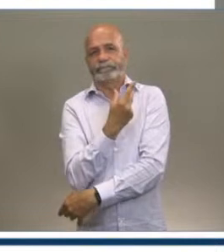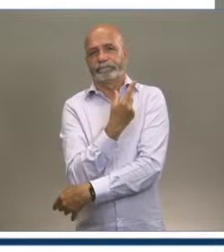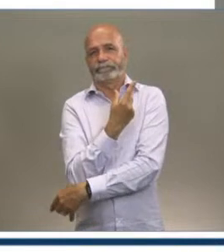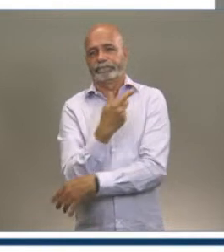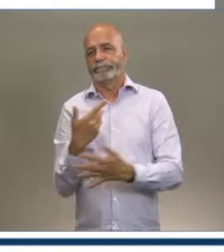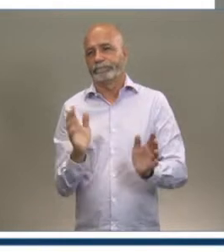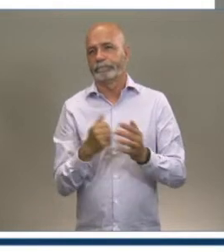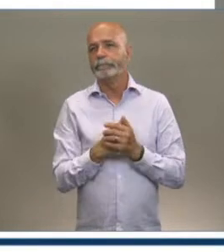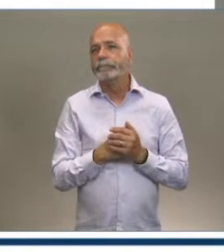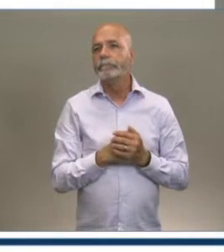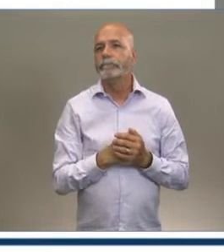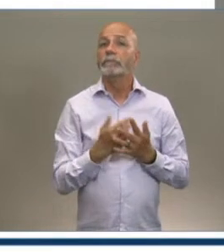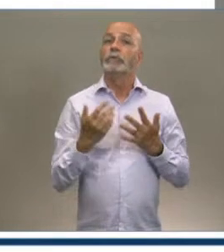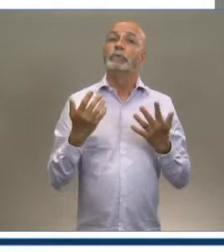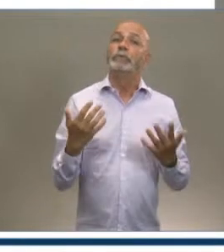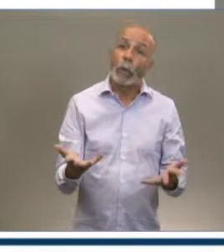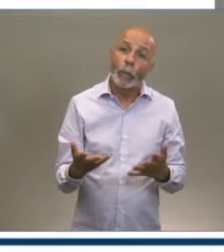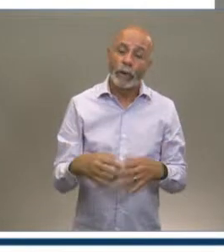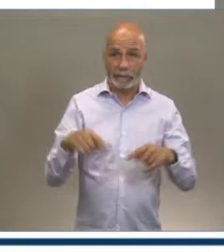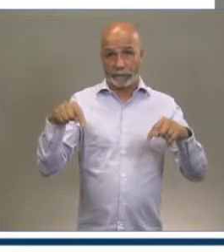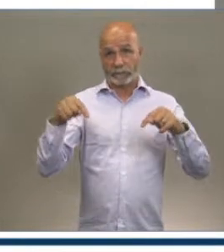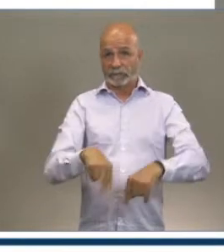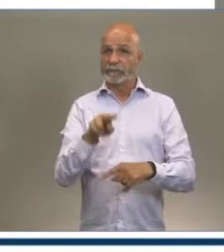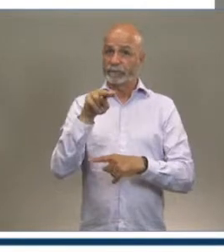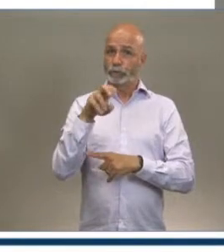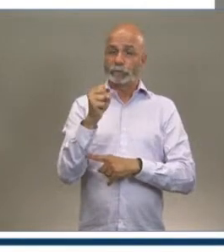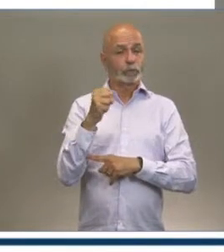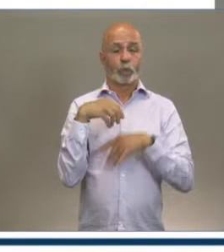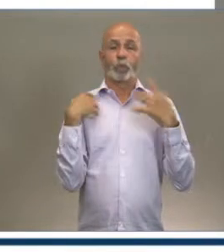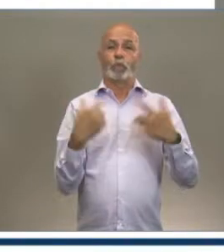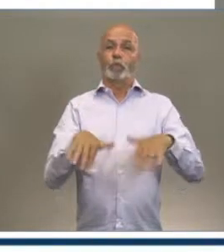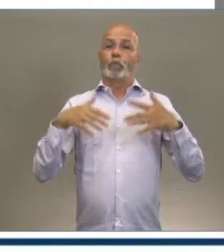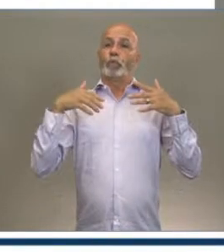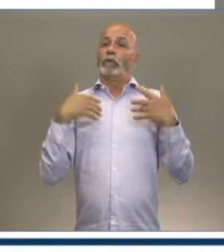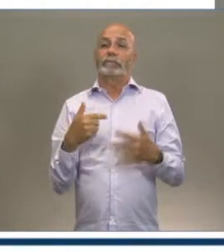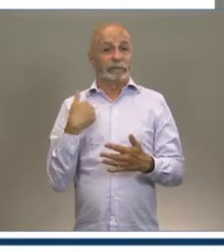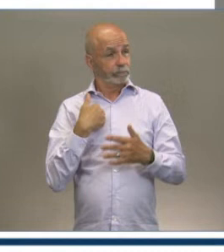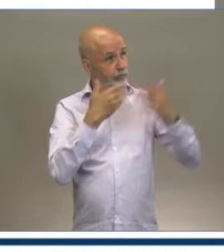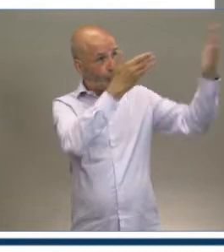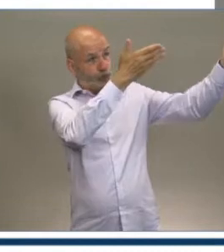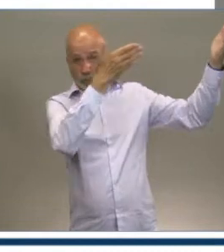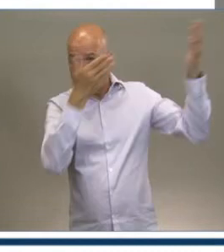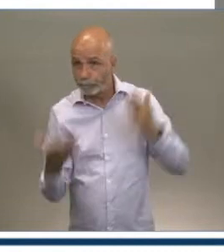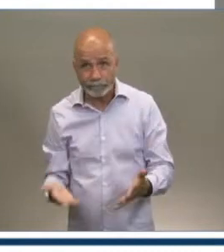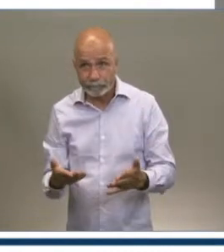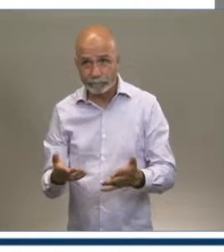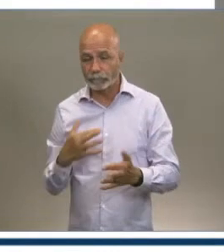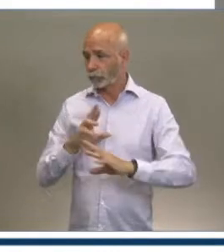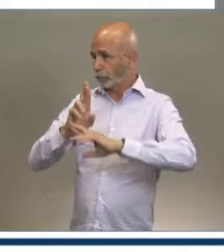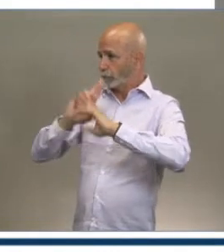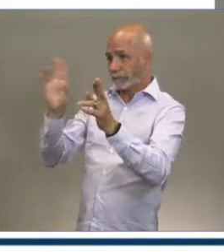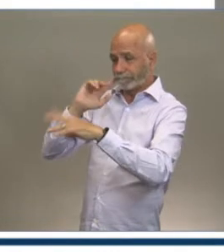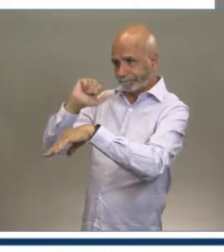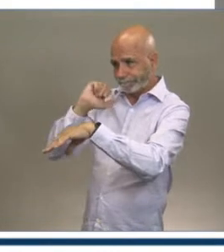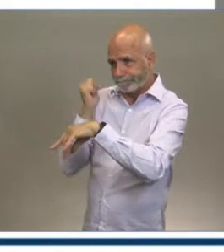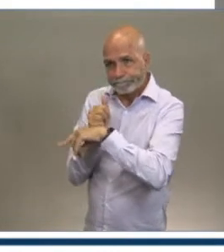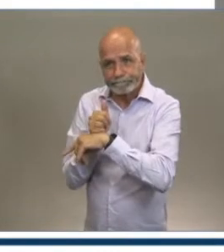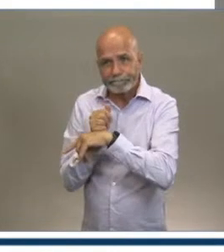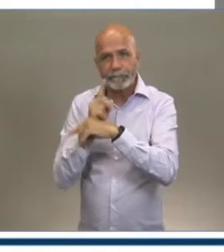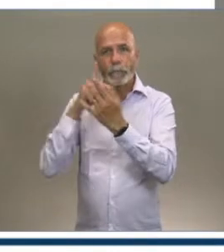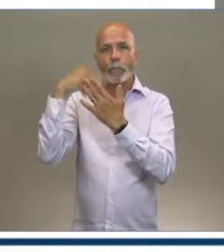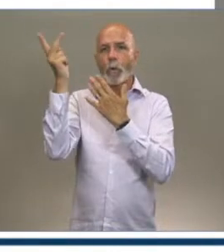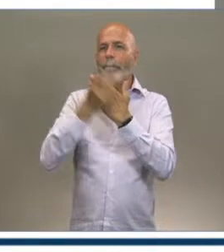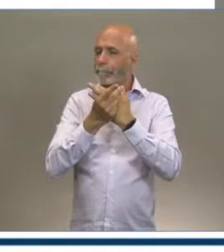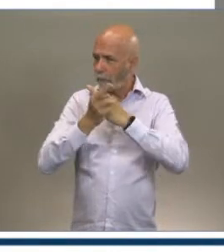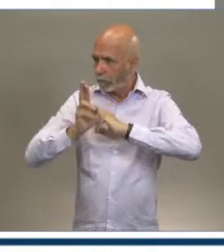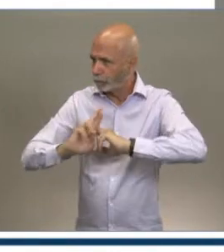though, this is about Nova Scotians. We've got vaccine supply. We've got a program in place that'll get you that vaccine, but we need